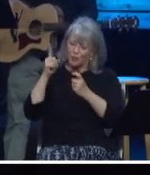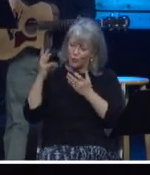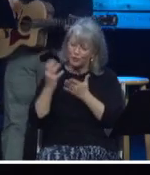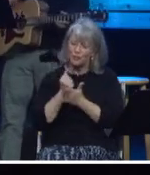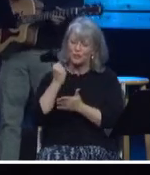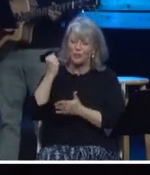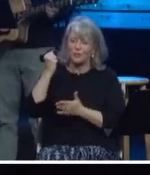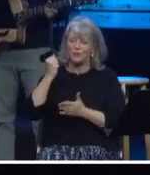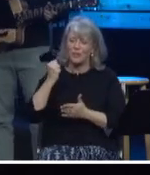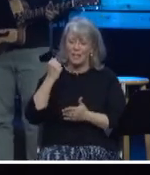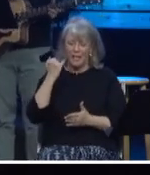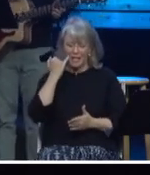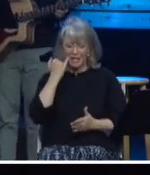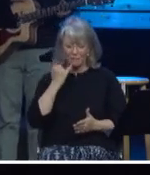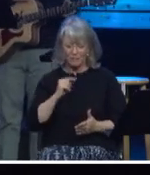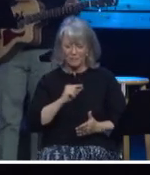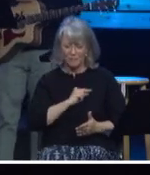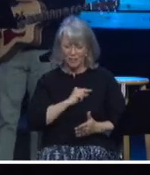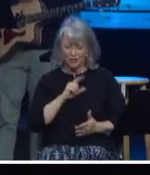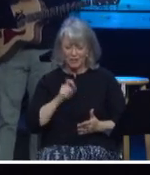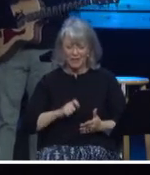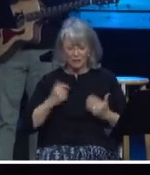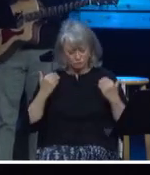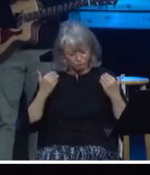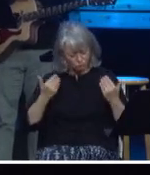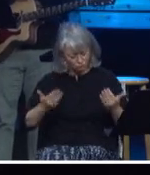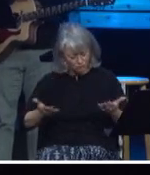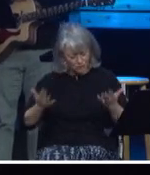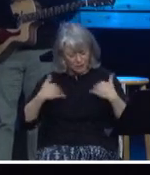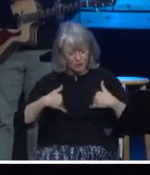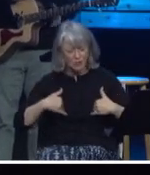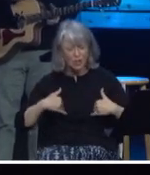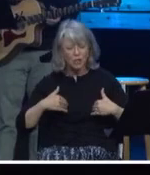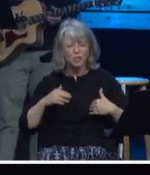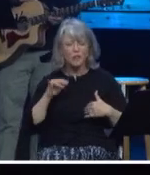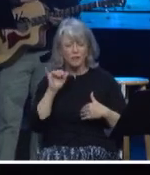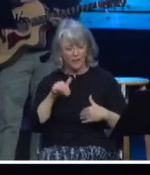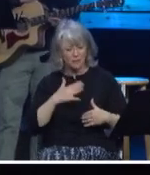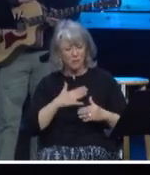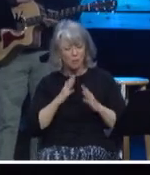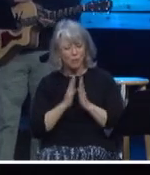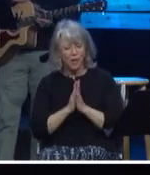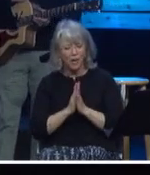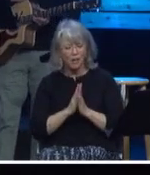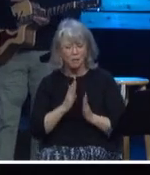Convict us where necessary. That is our prayer. Grow our love for You.